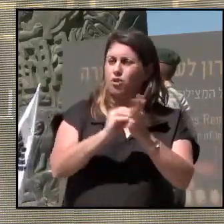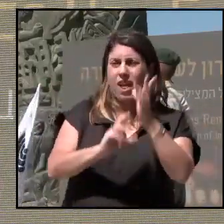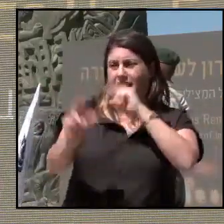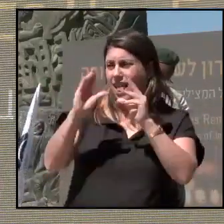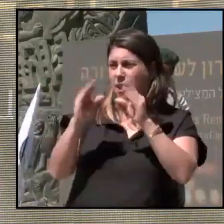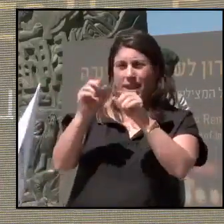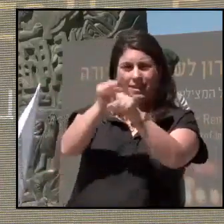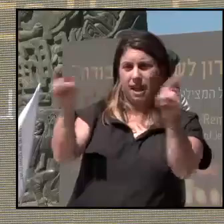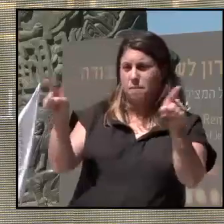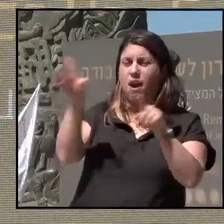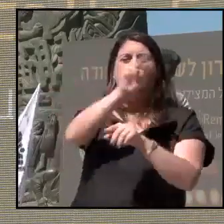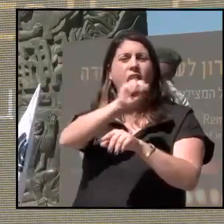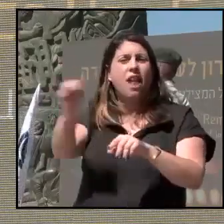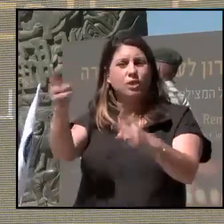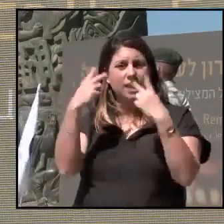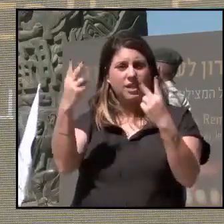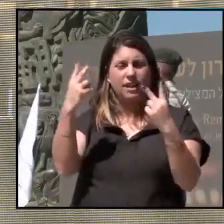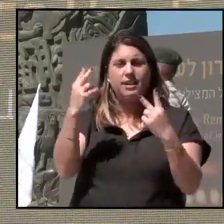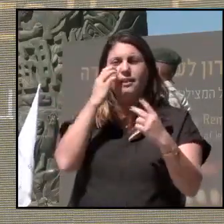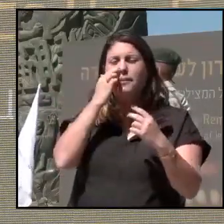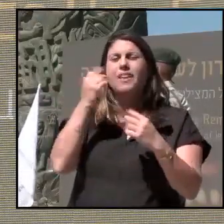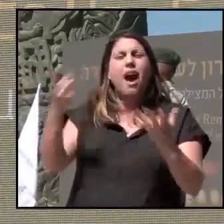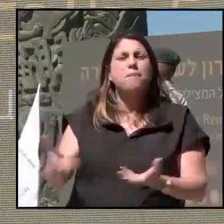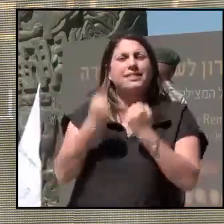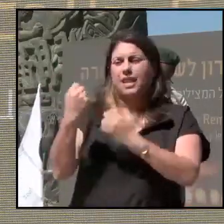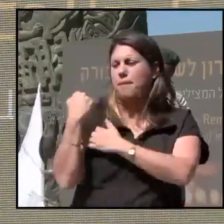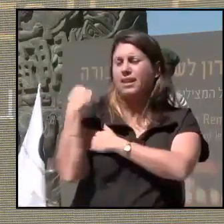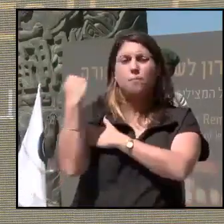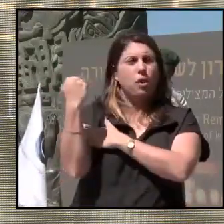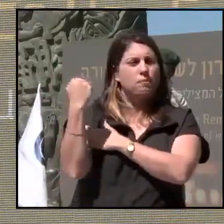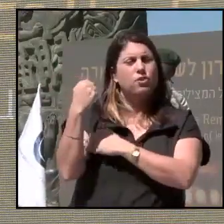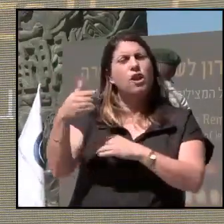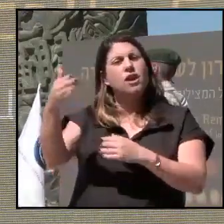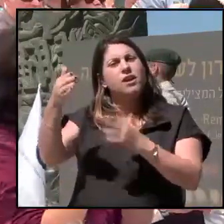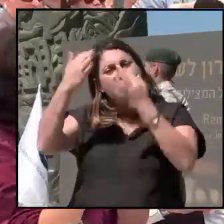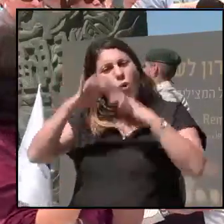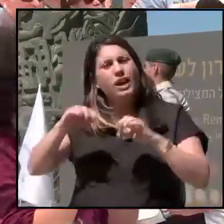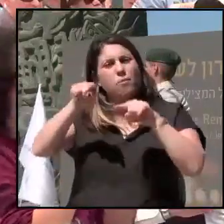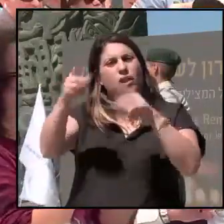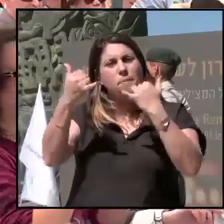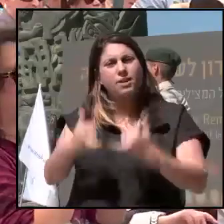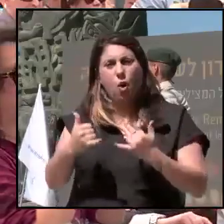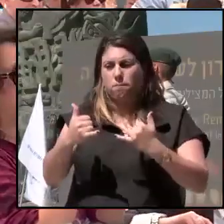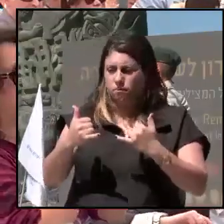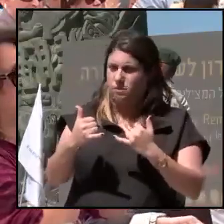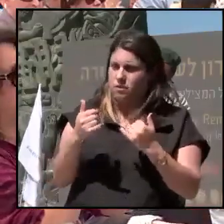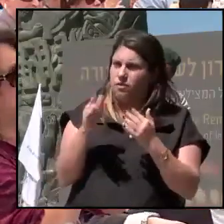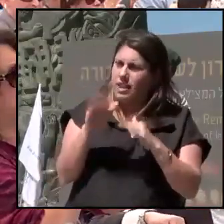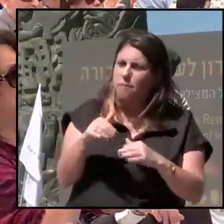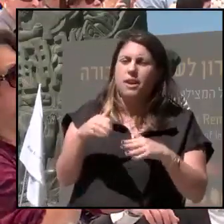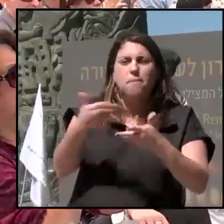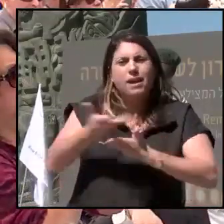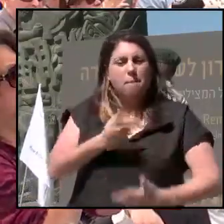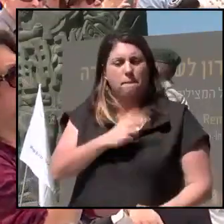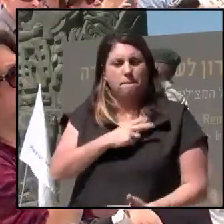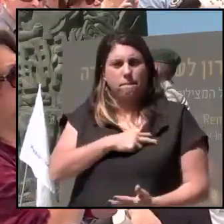about this special topic, the brave Jewish rescuers acknowledged through today's ceremony and through these awards.